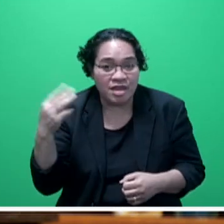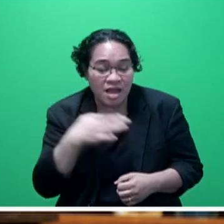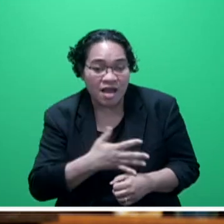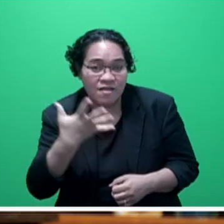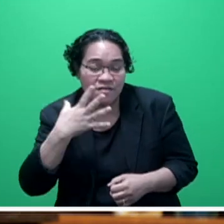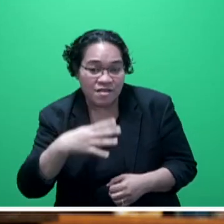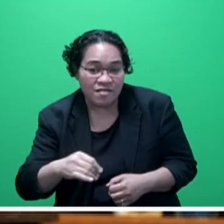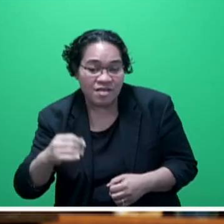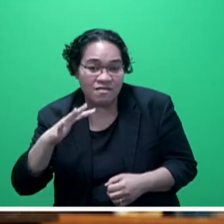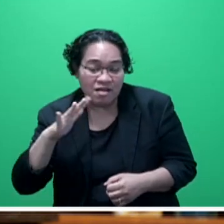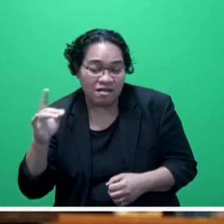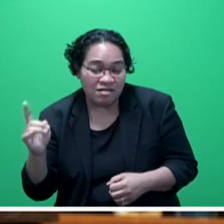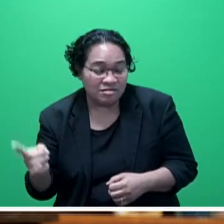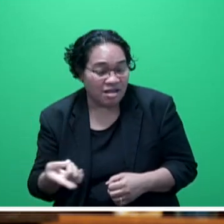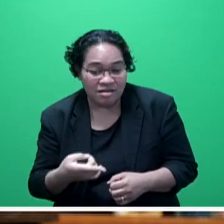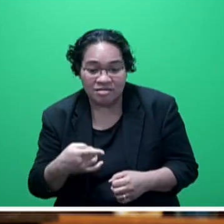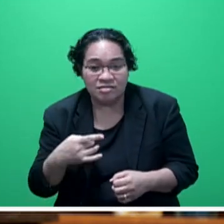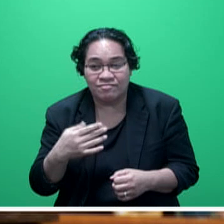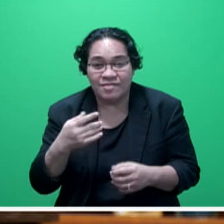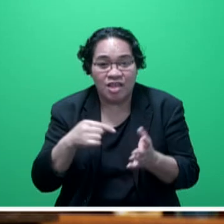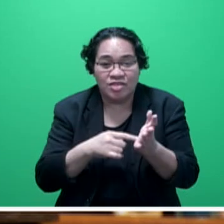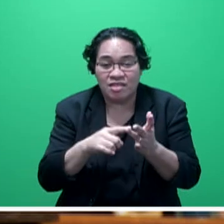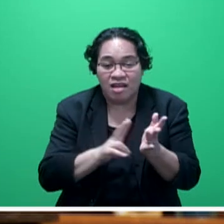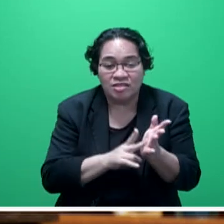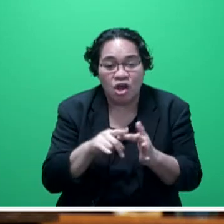359,757 tons of cane, compared to